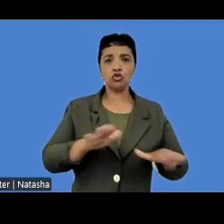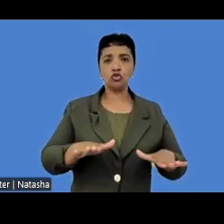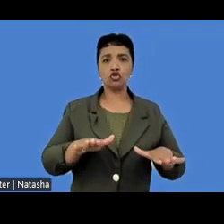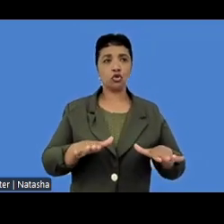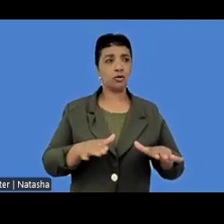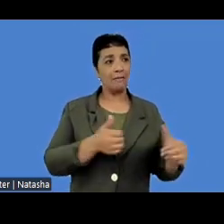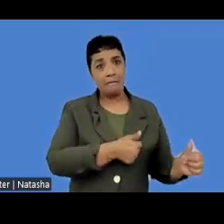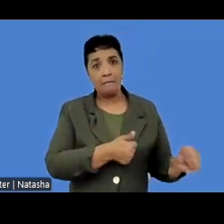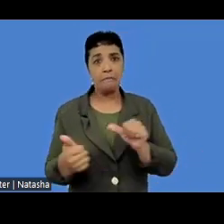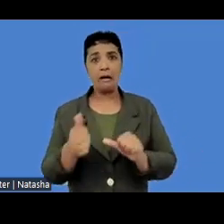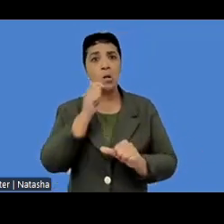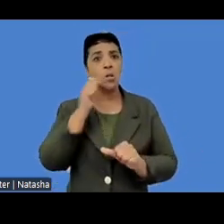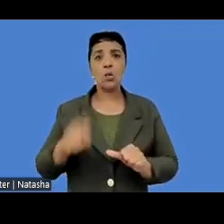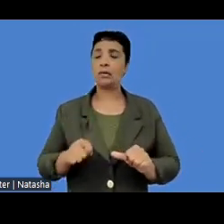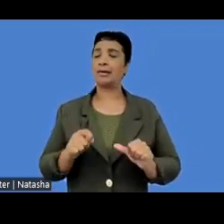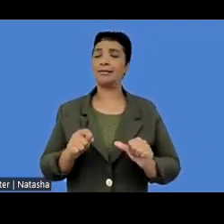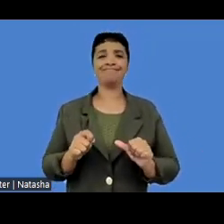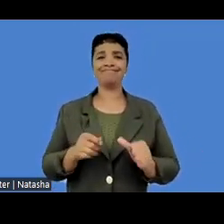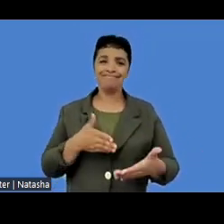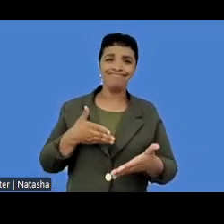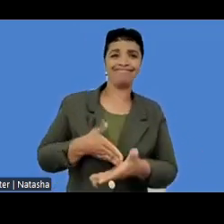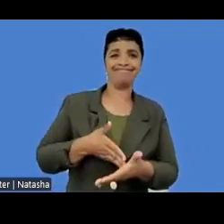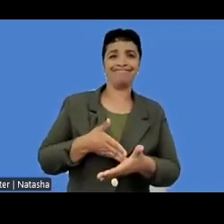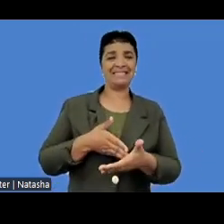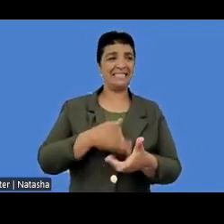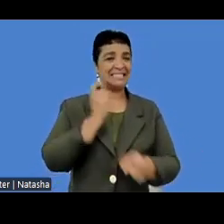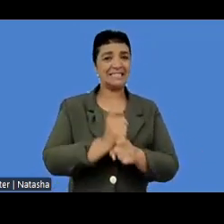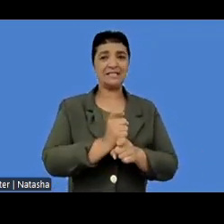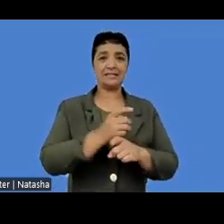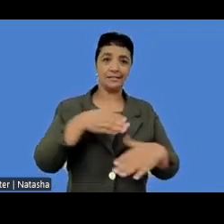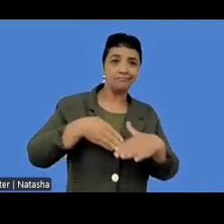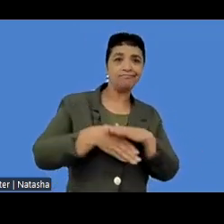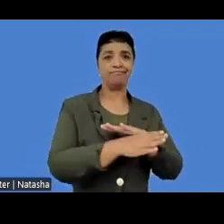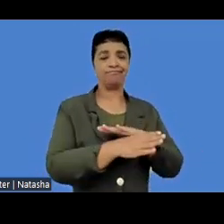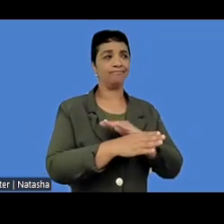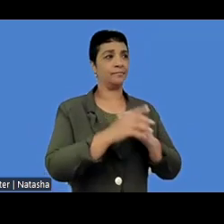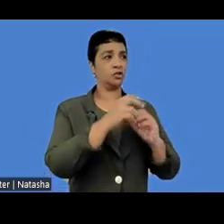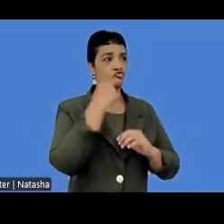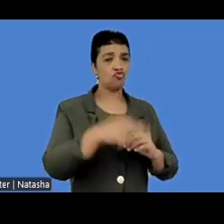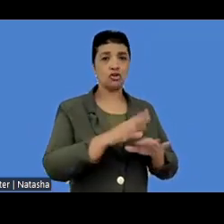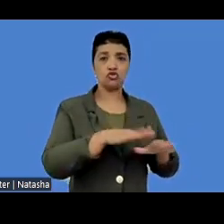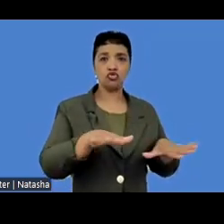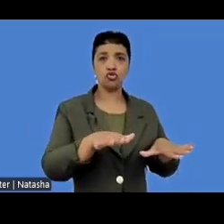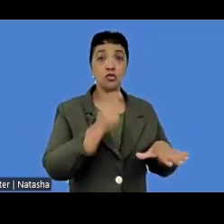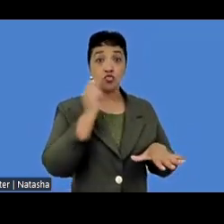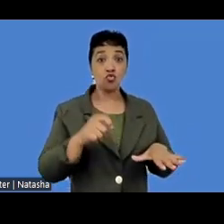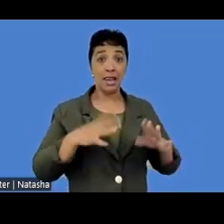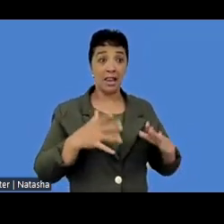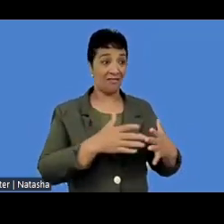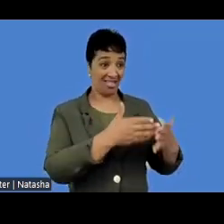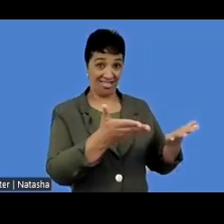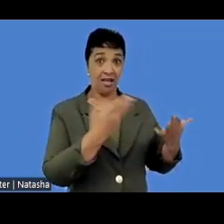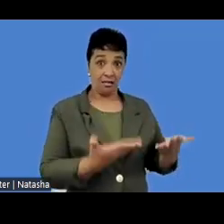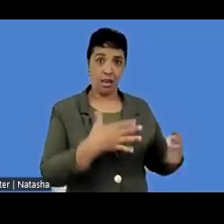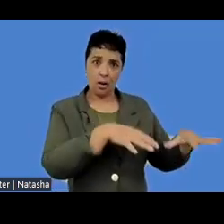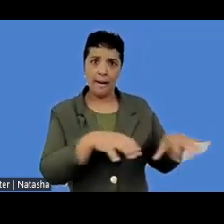repatriation, the whole process is very difficult because these children need